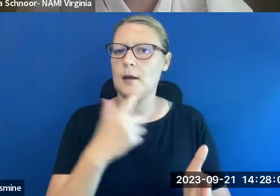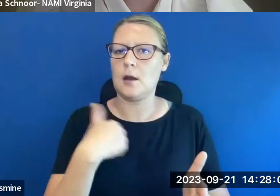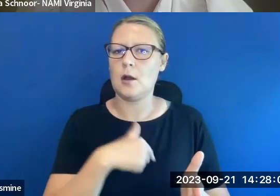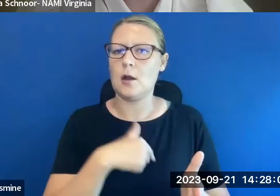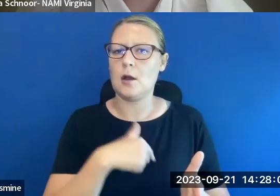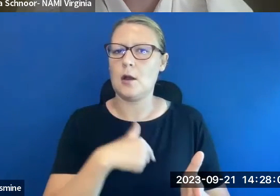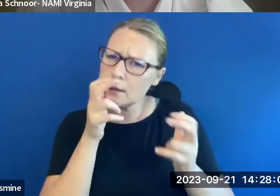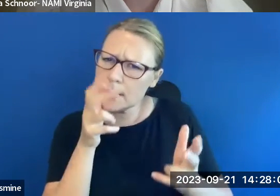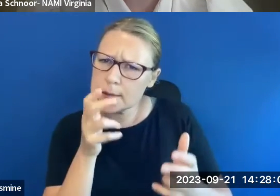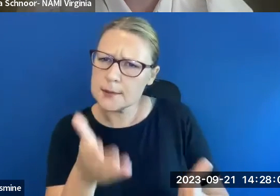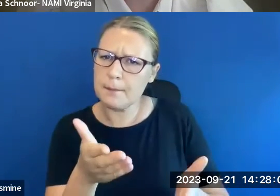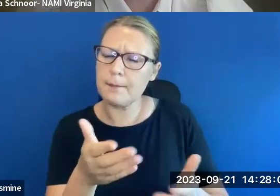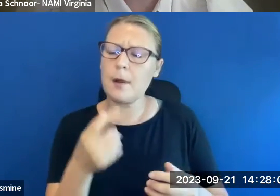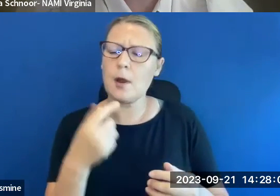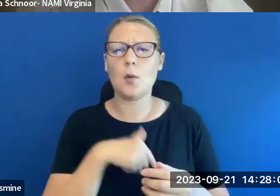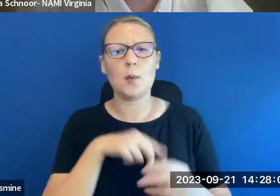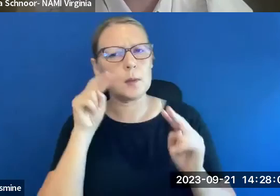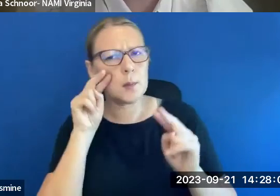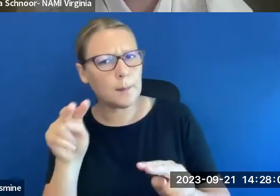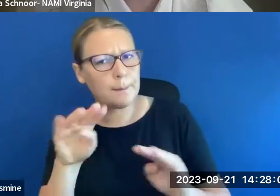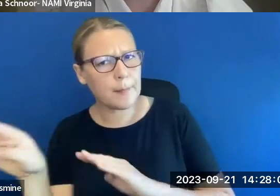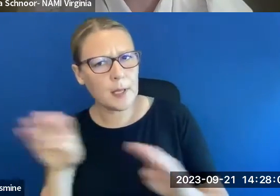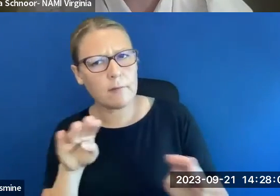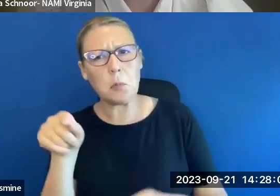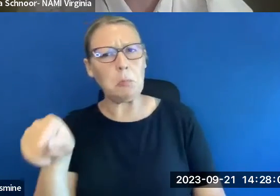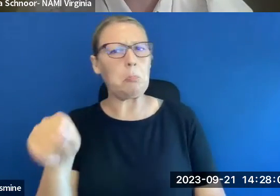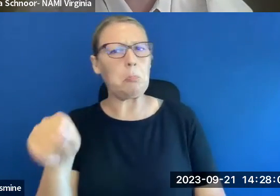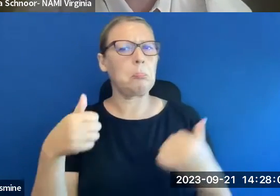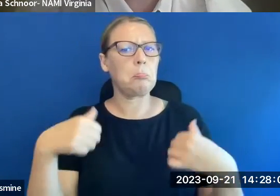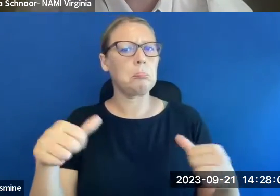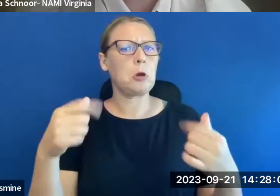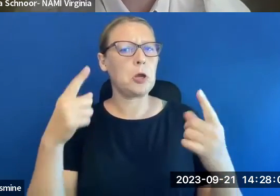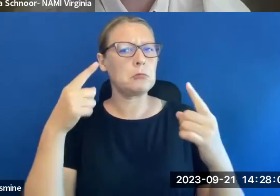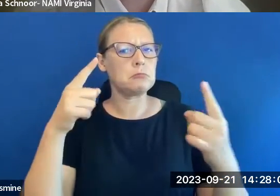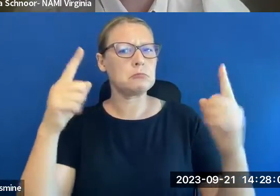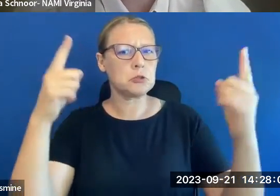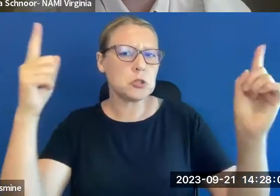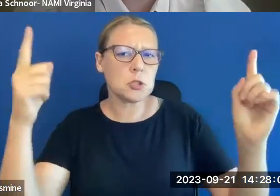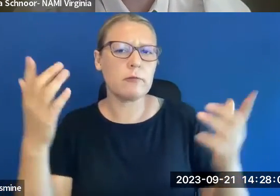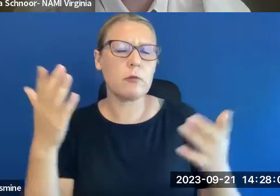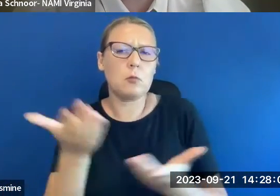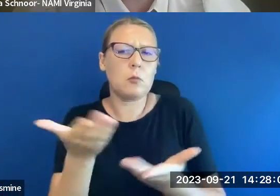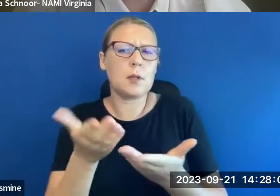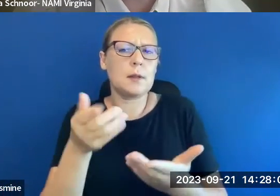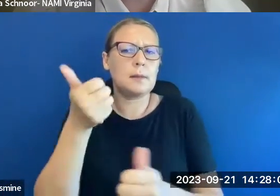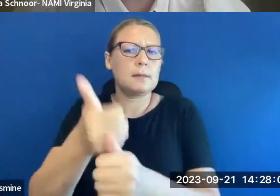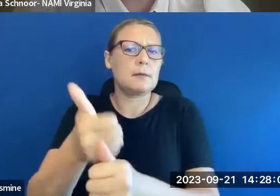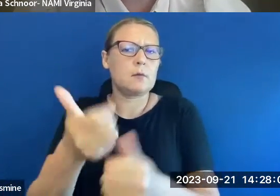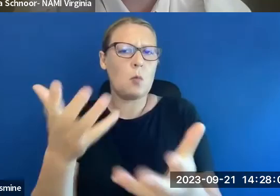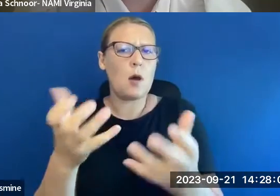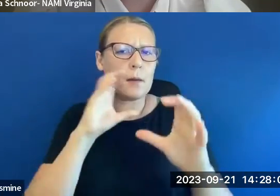Are we looking at their behavior to determine what it is they're trying to achieve or communicate? Because